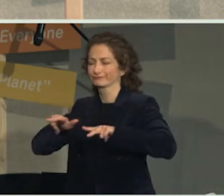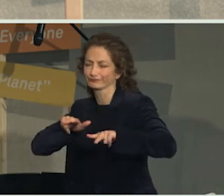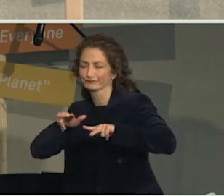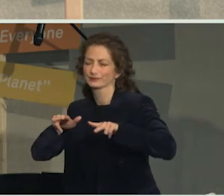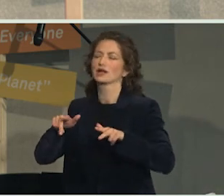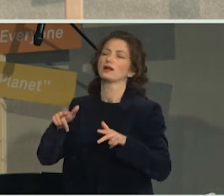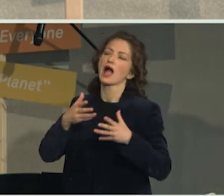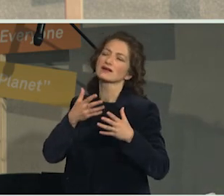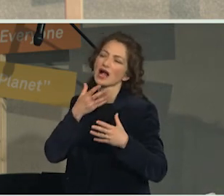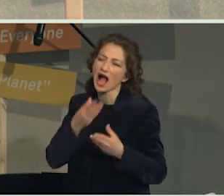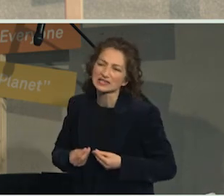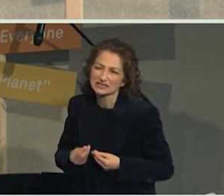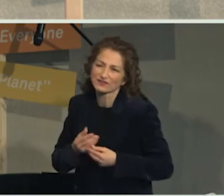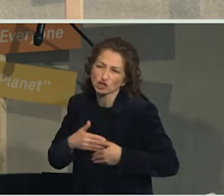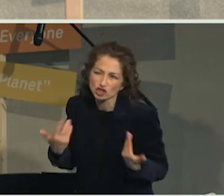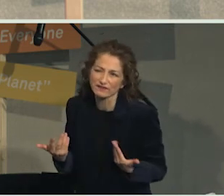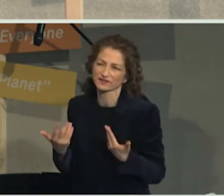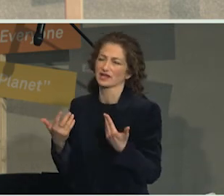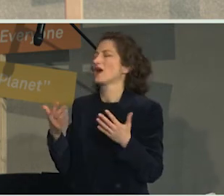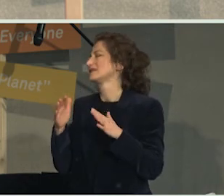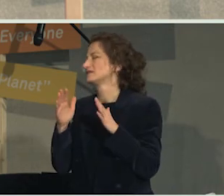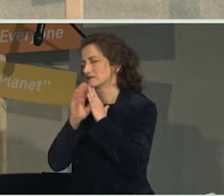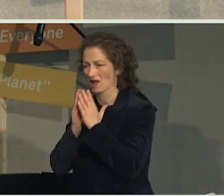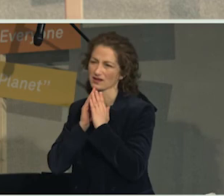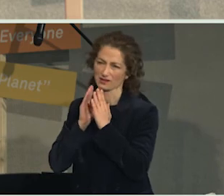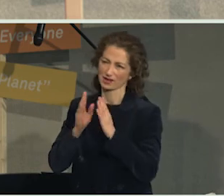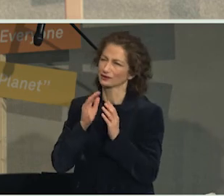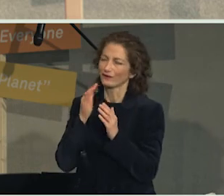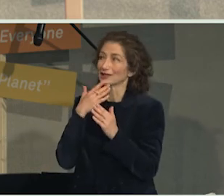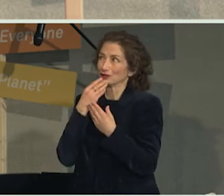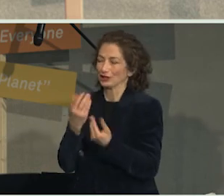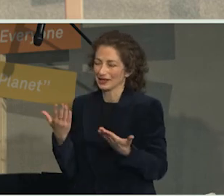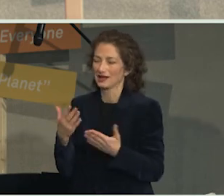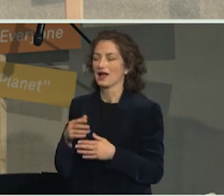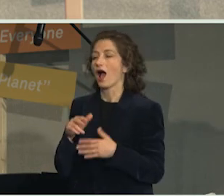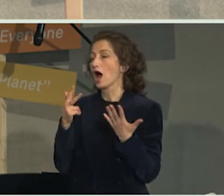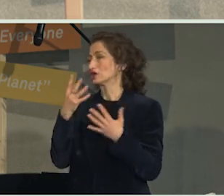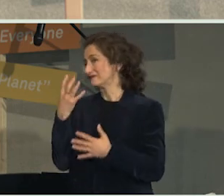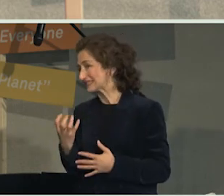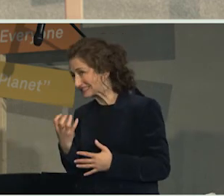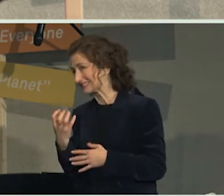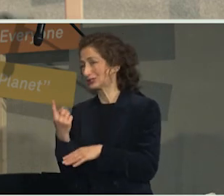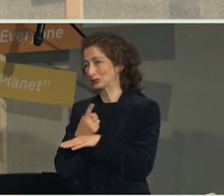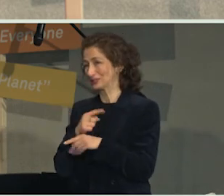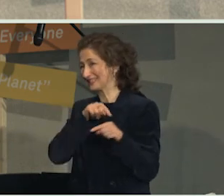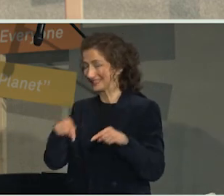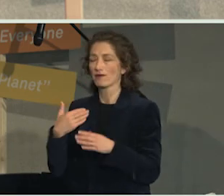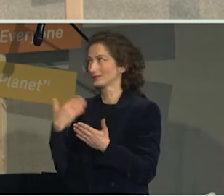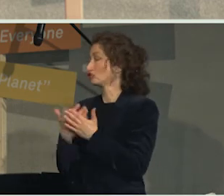amazing hospitality. It's just been wonderful to be here. 48 hours, I'm in and out, but it's been the best 48 hours